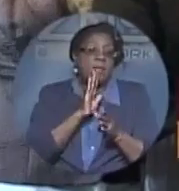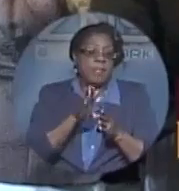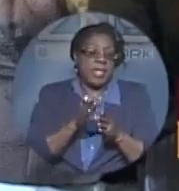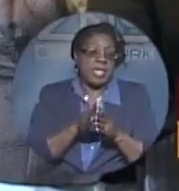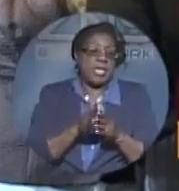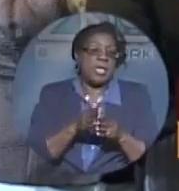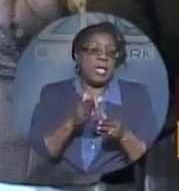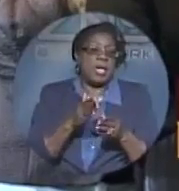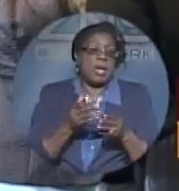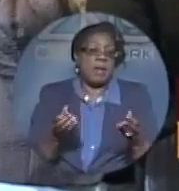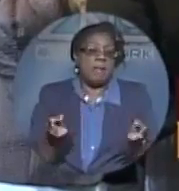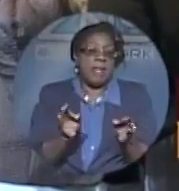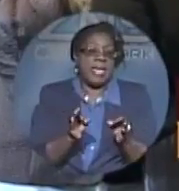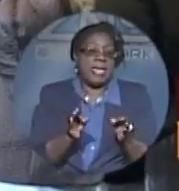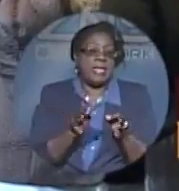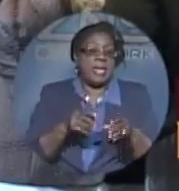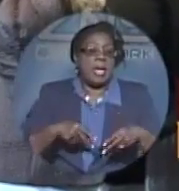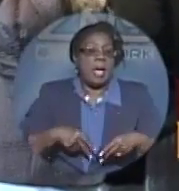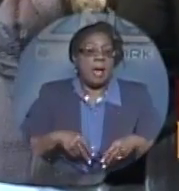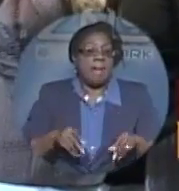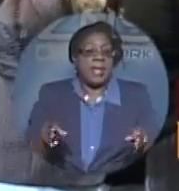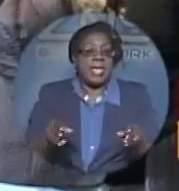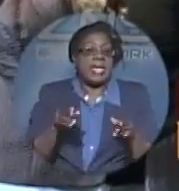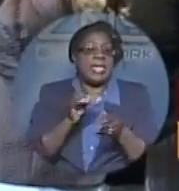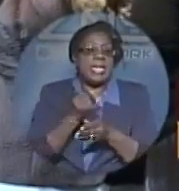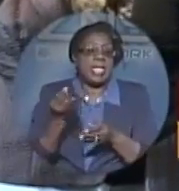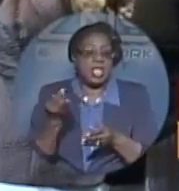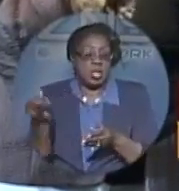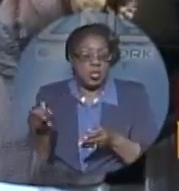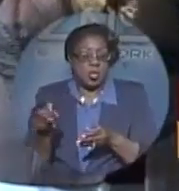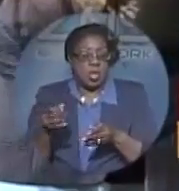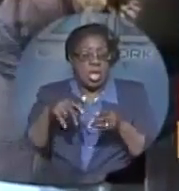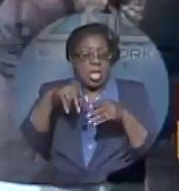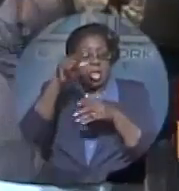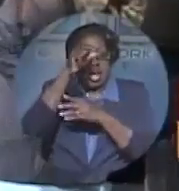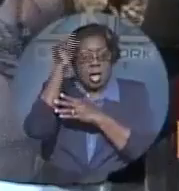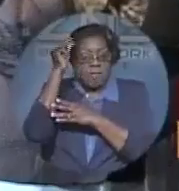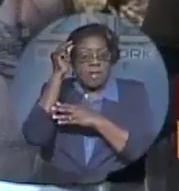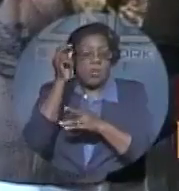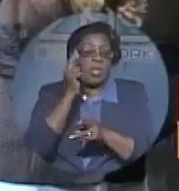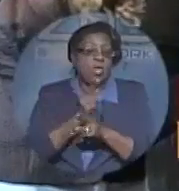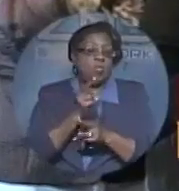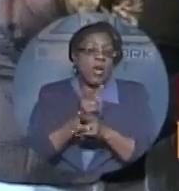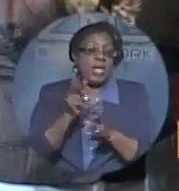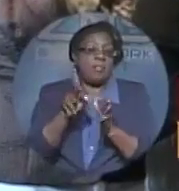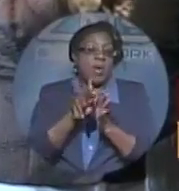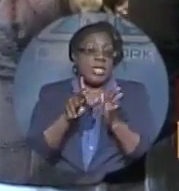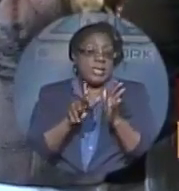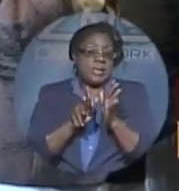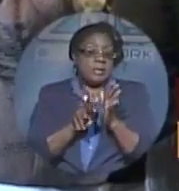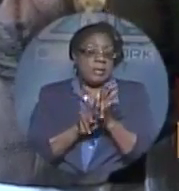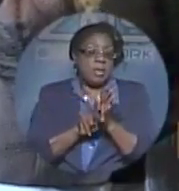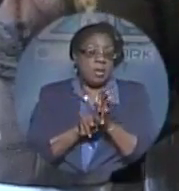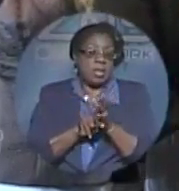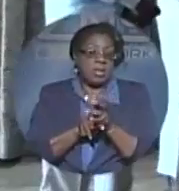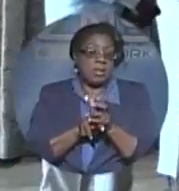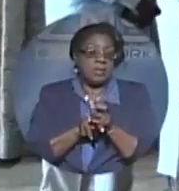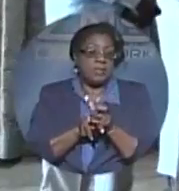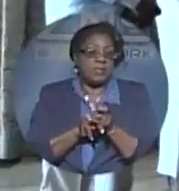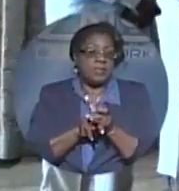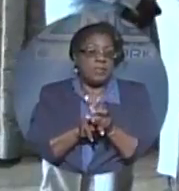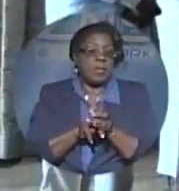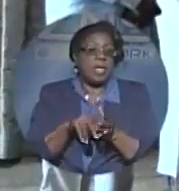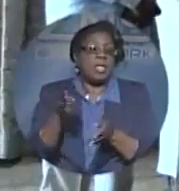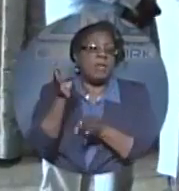right priorities and the right policies can make huge inroads against crime and violence.